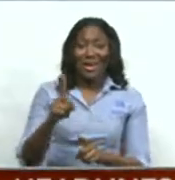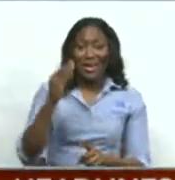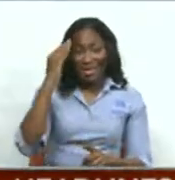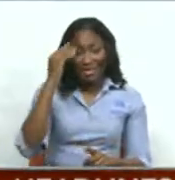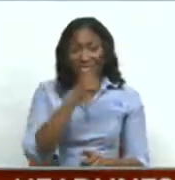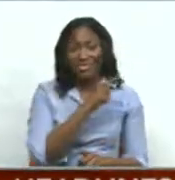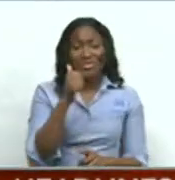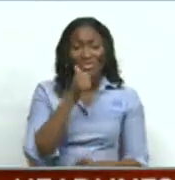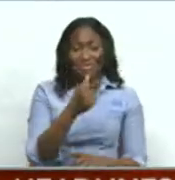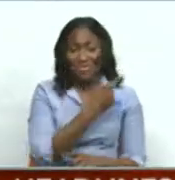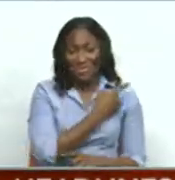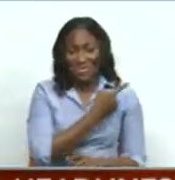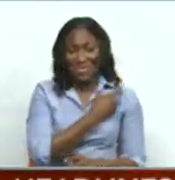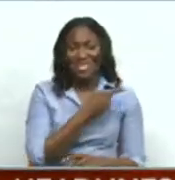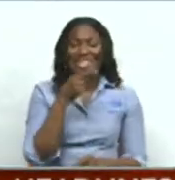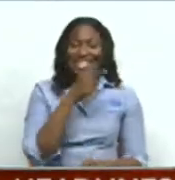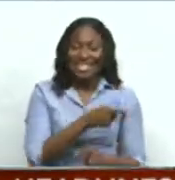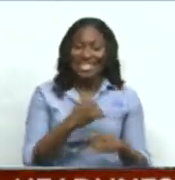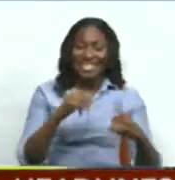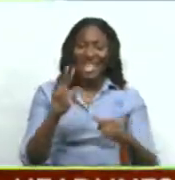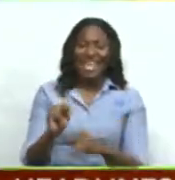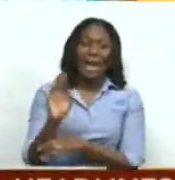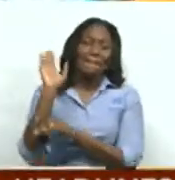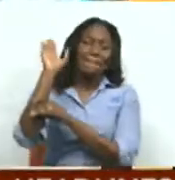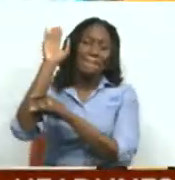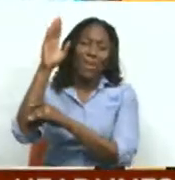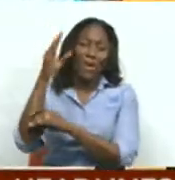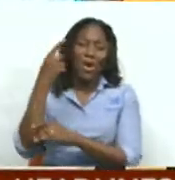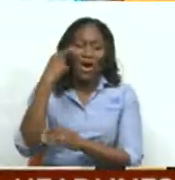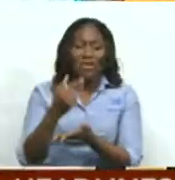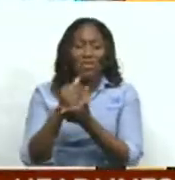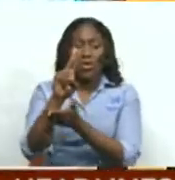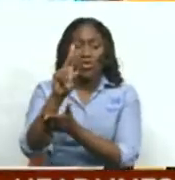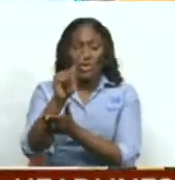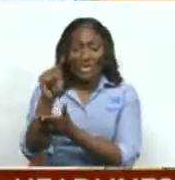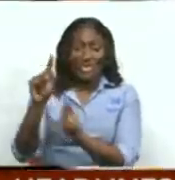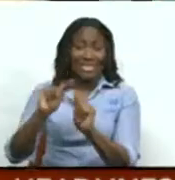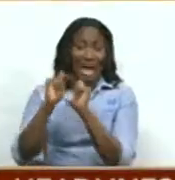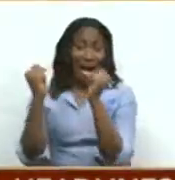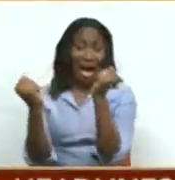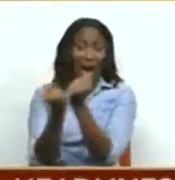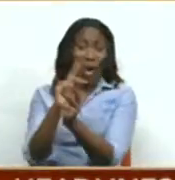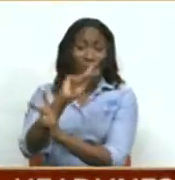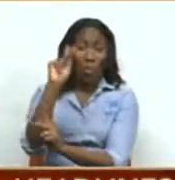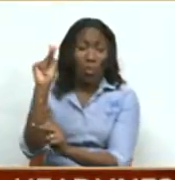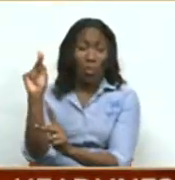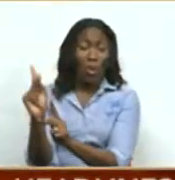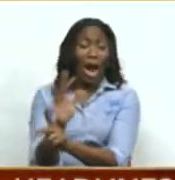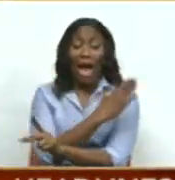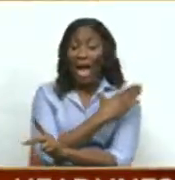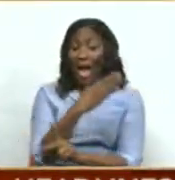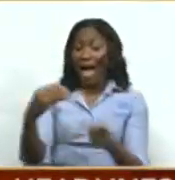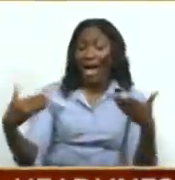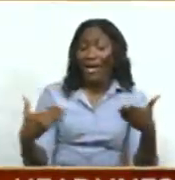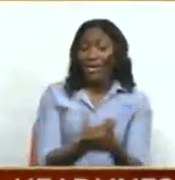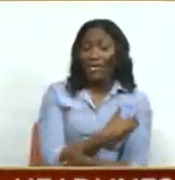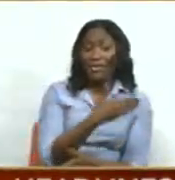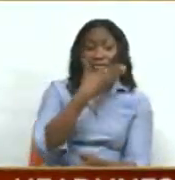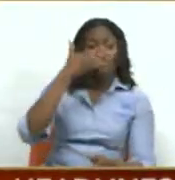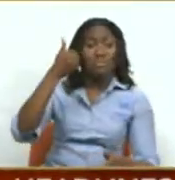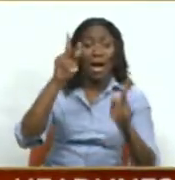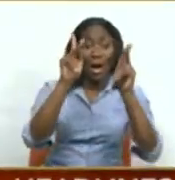hot hand in the All Sectors Netball League to keep UTT perfect. And there's a new record holder in